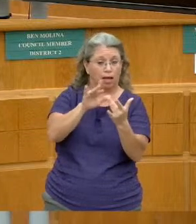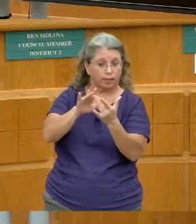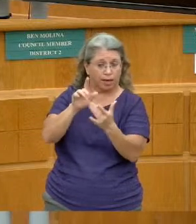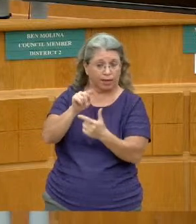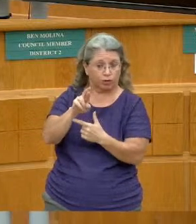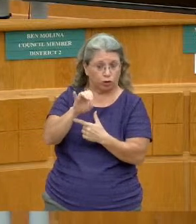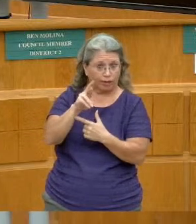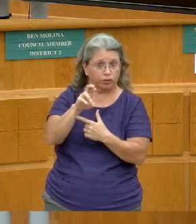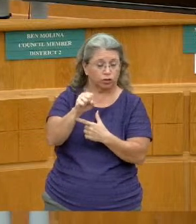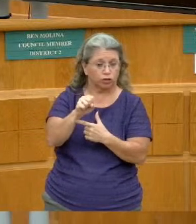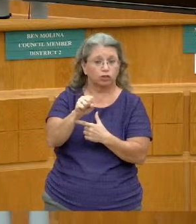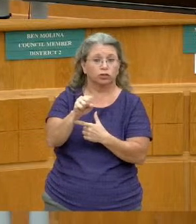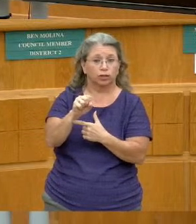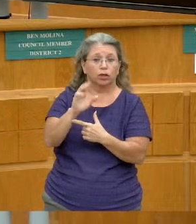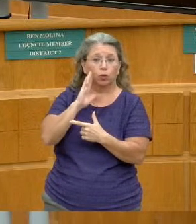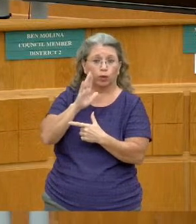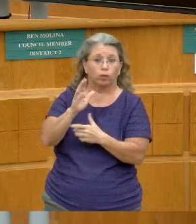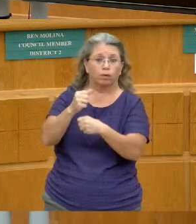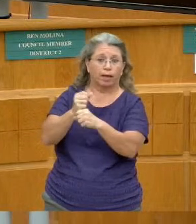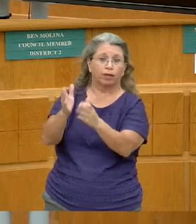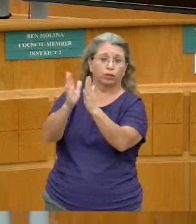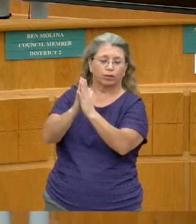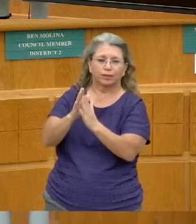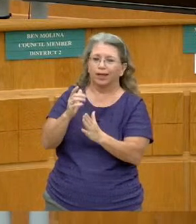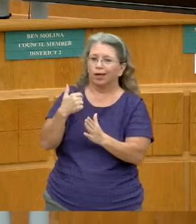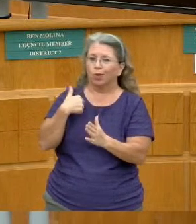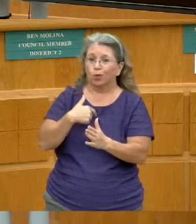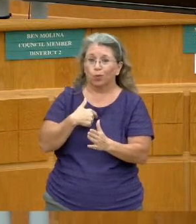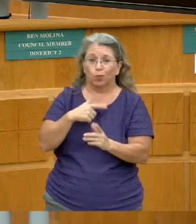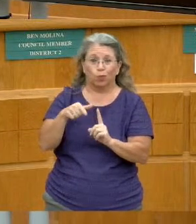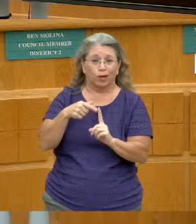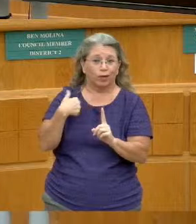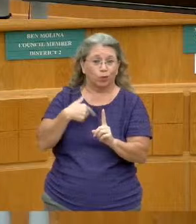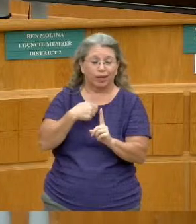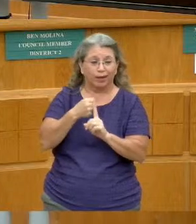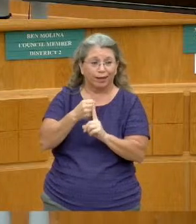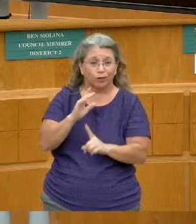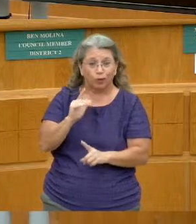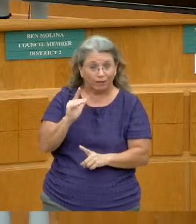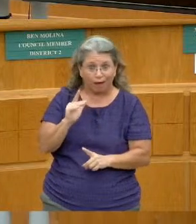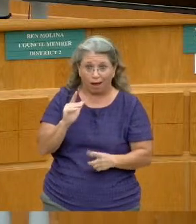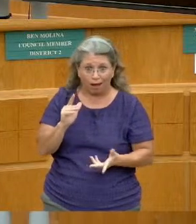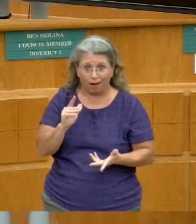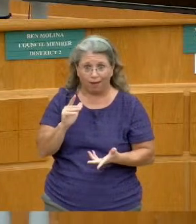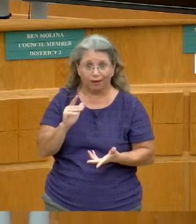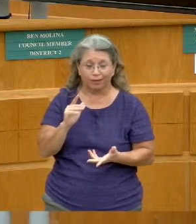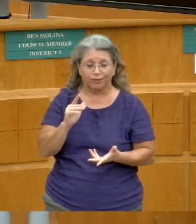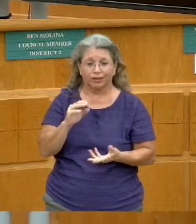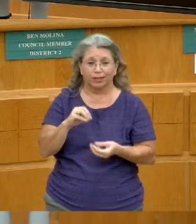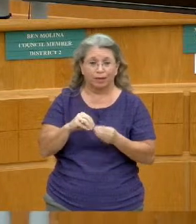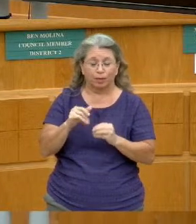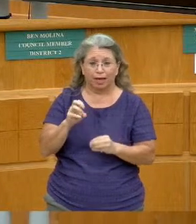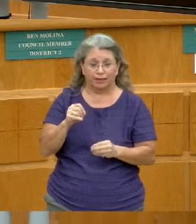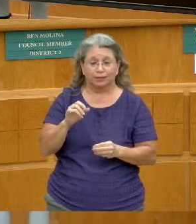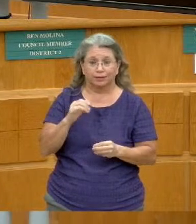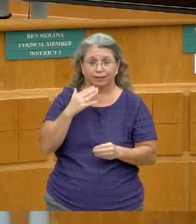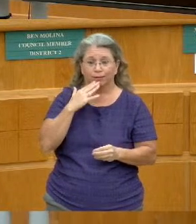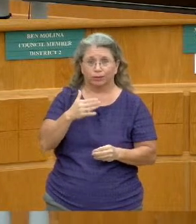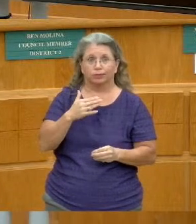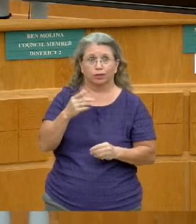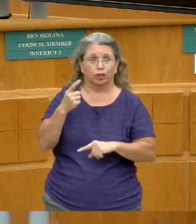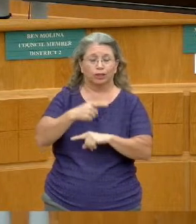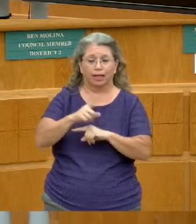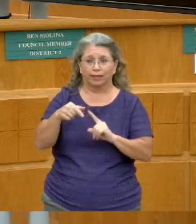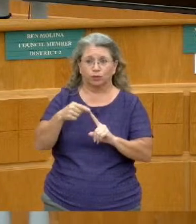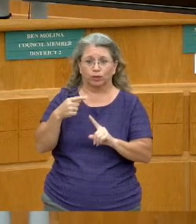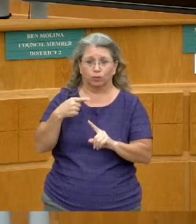that request when we started seeing our numbers. Remember when we were at 25? Remember those good old days when 25 seemed like a lot and we were worried